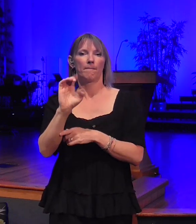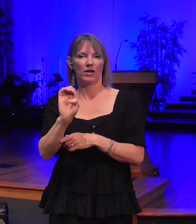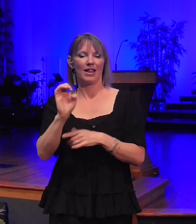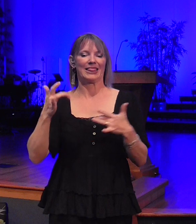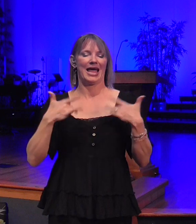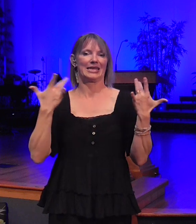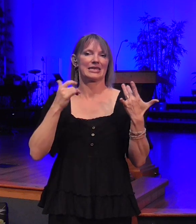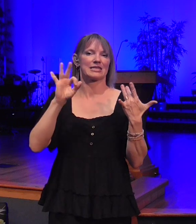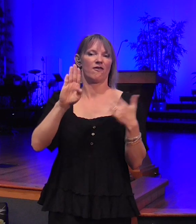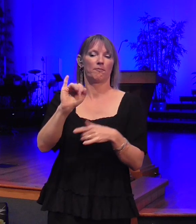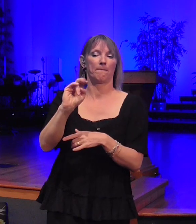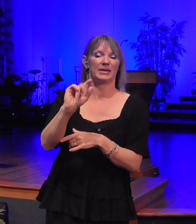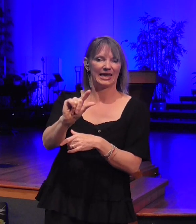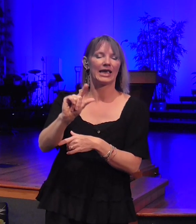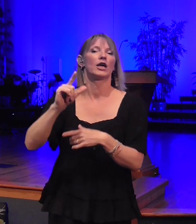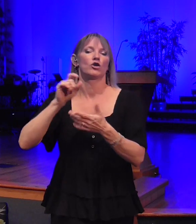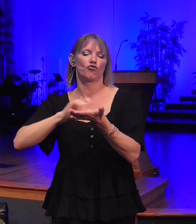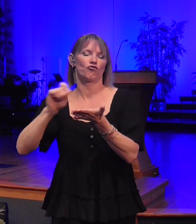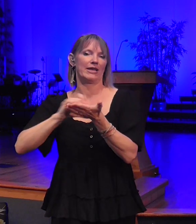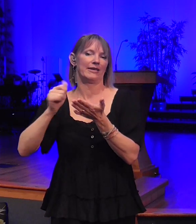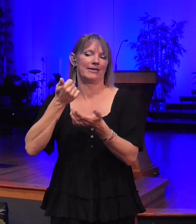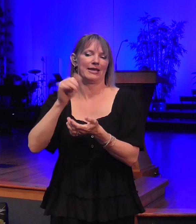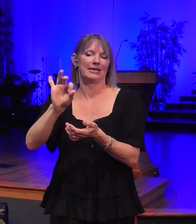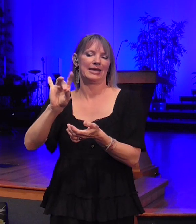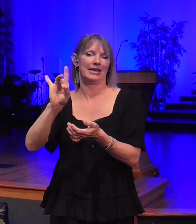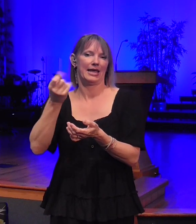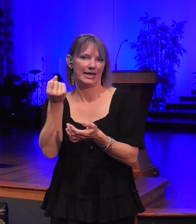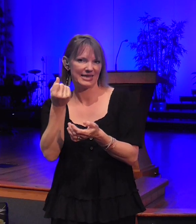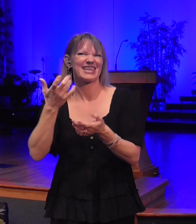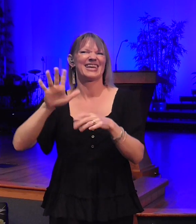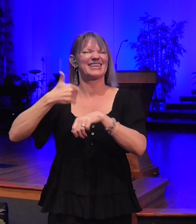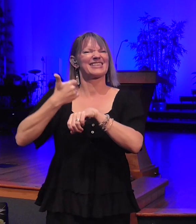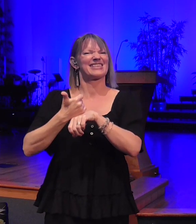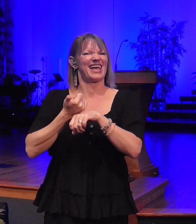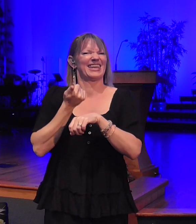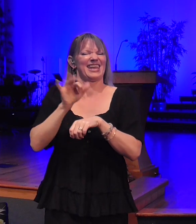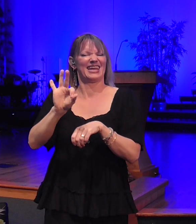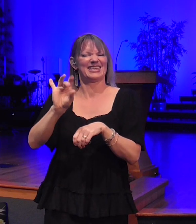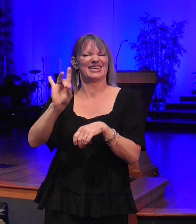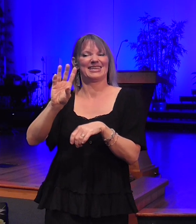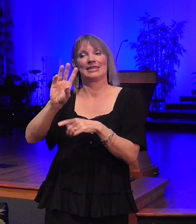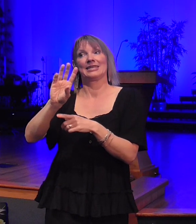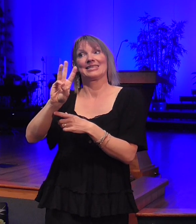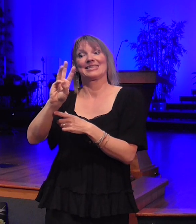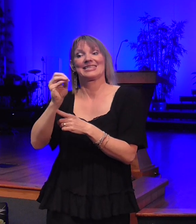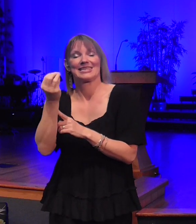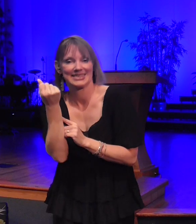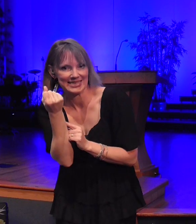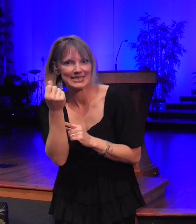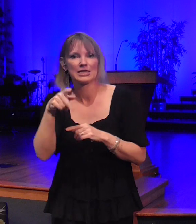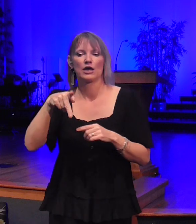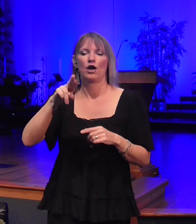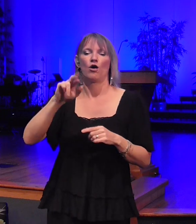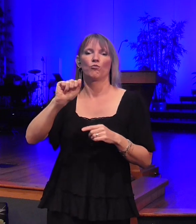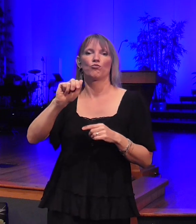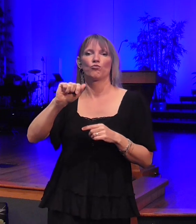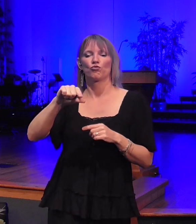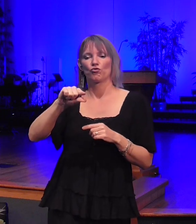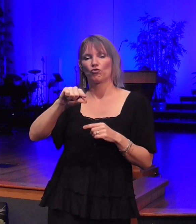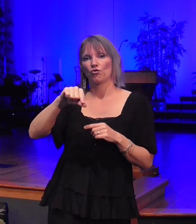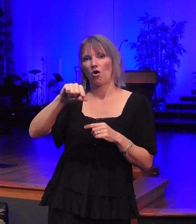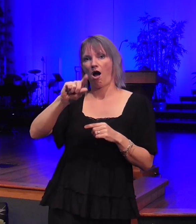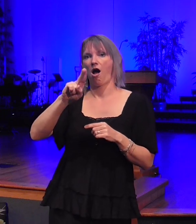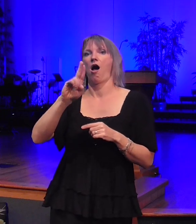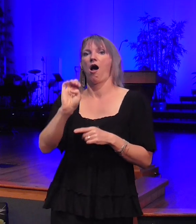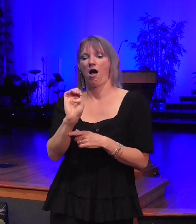the 80s. It's set in the 1960s in war-torn Prague, and it's about these four individuals who express